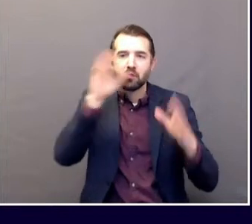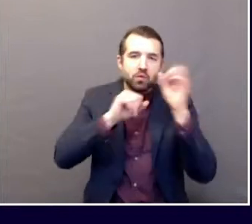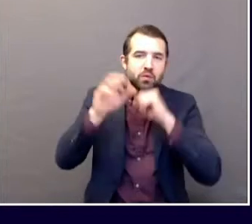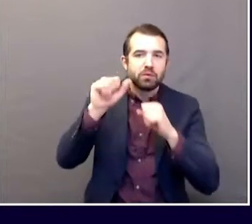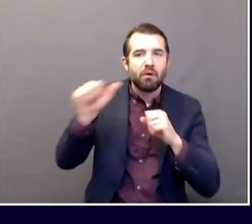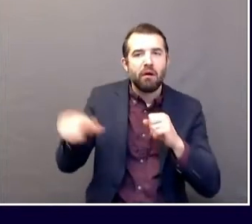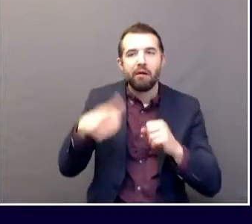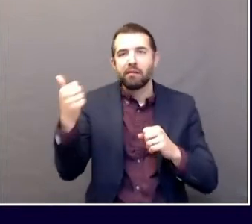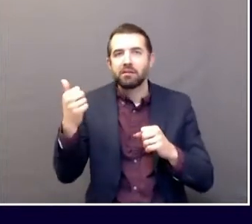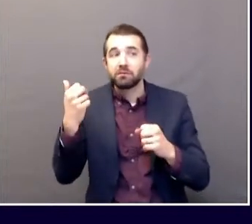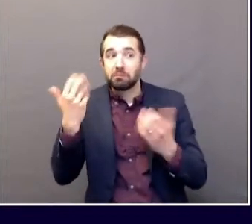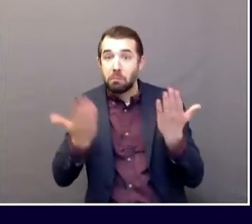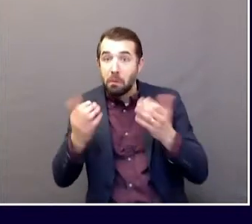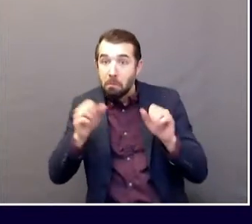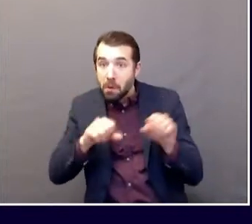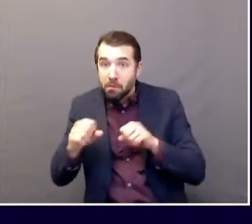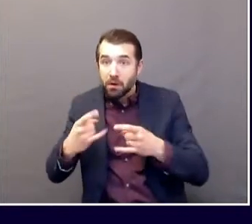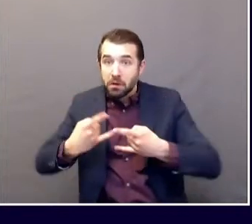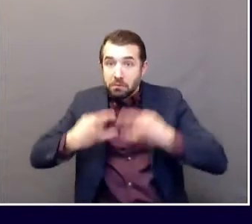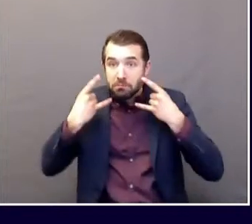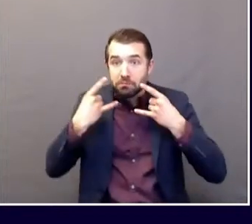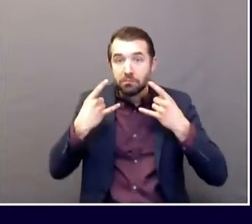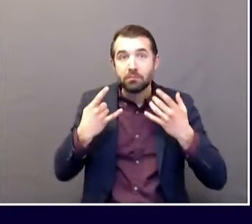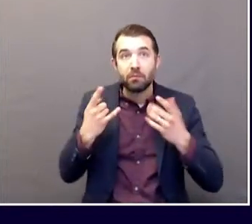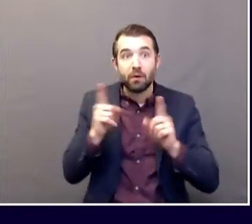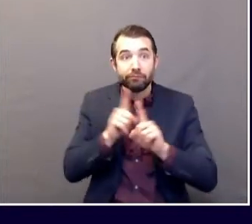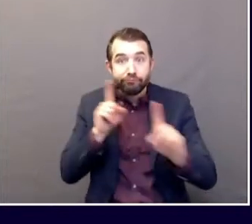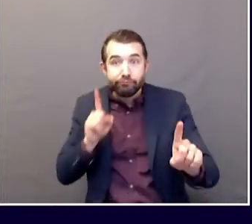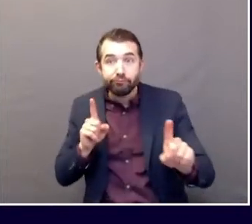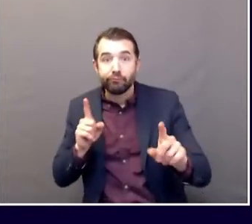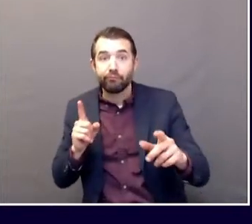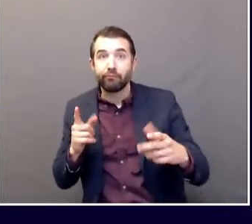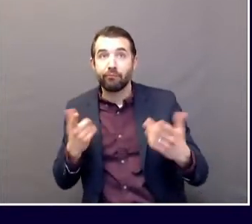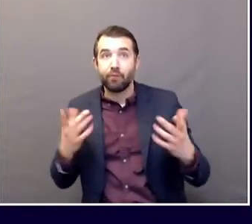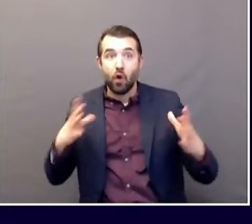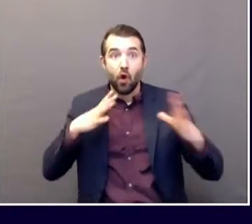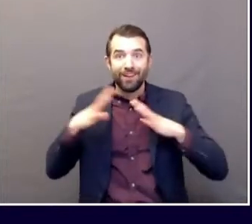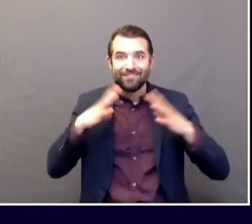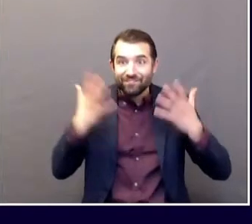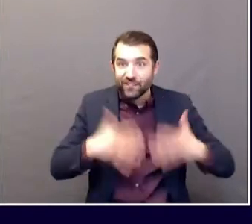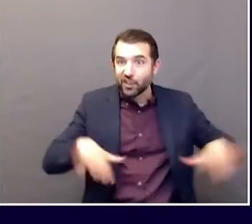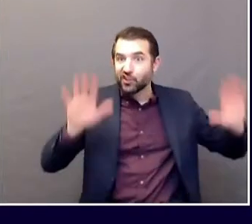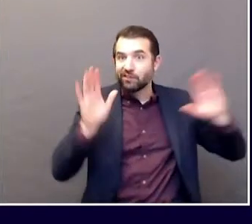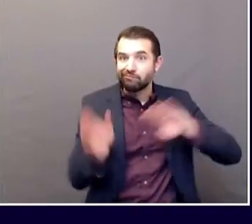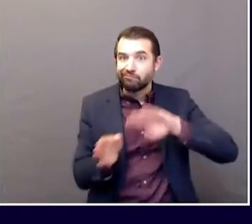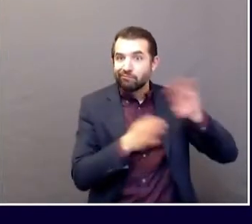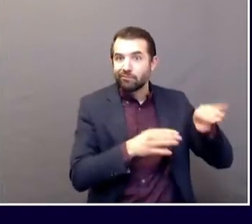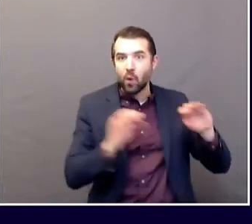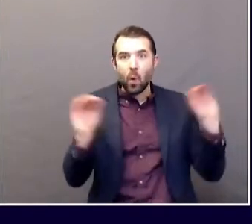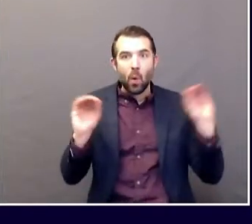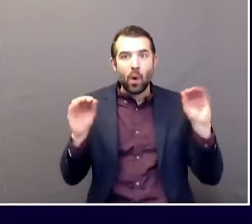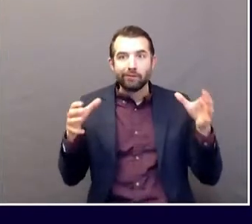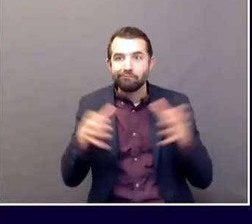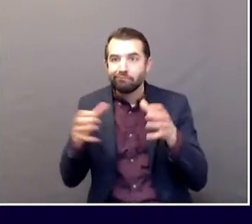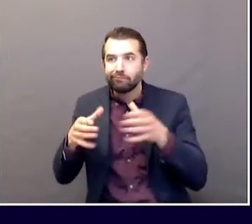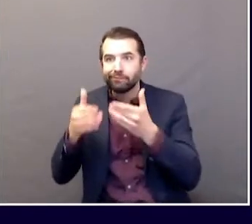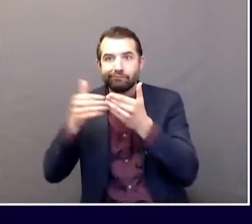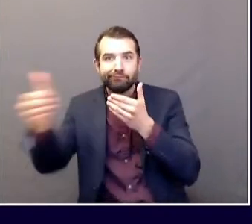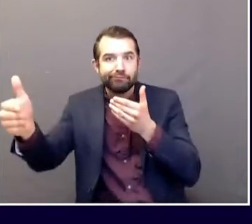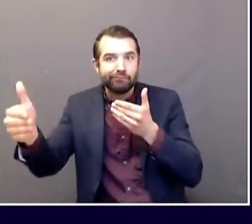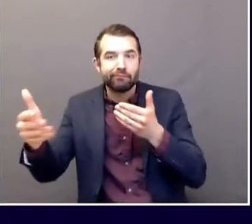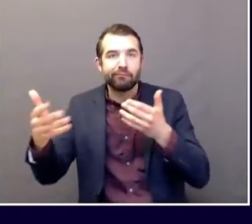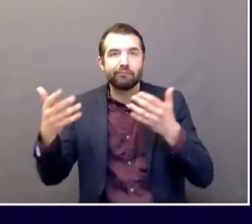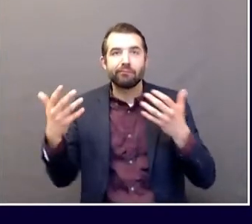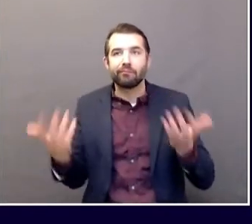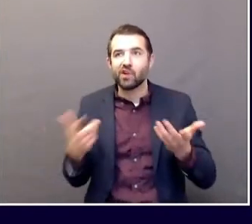physical distancing, less congregation now that the holidays are behind us. There are all of these things happening in tandem with one another.